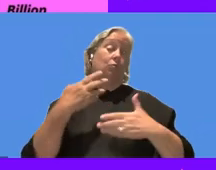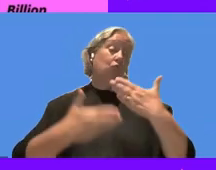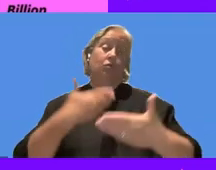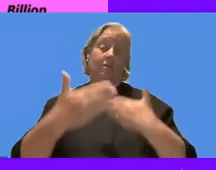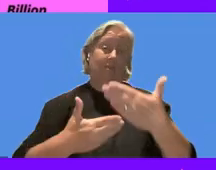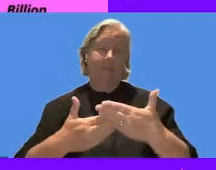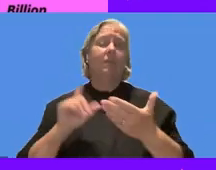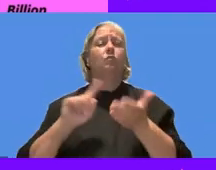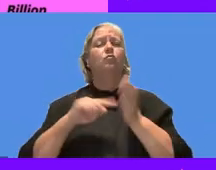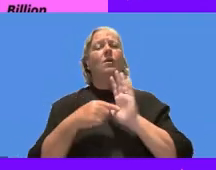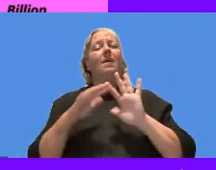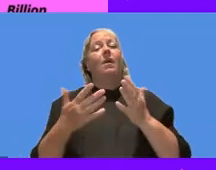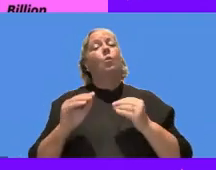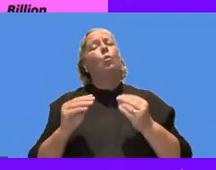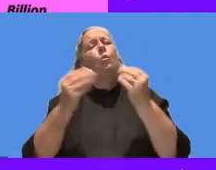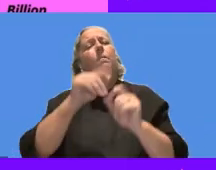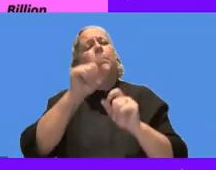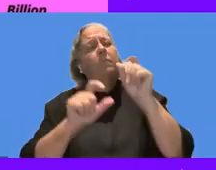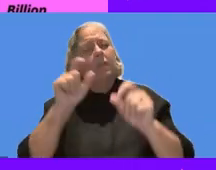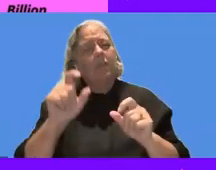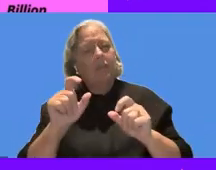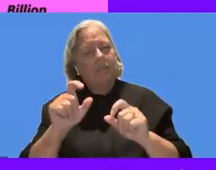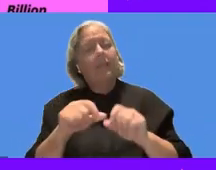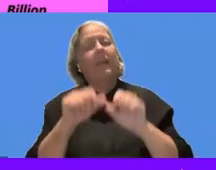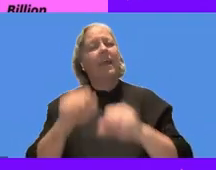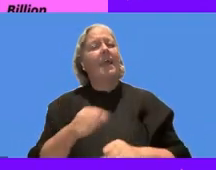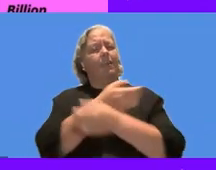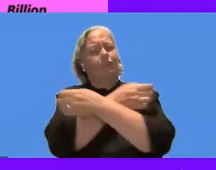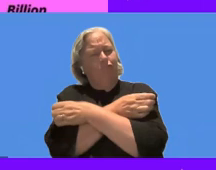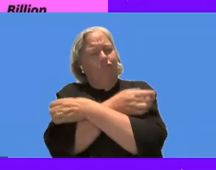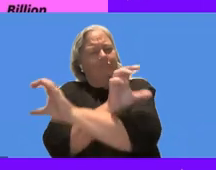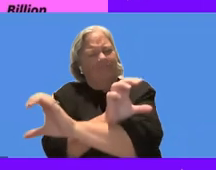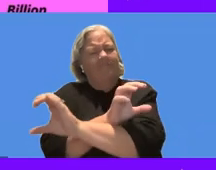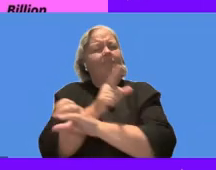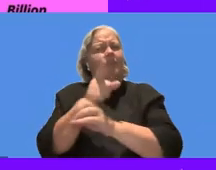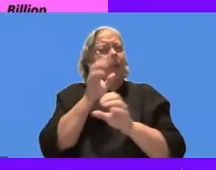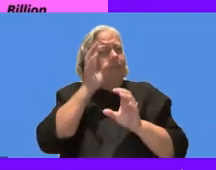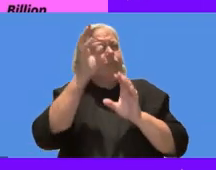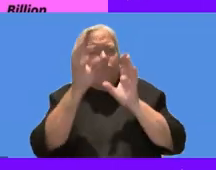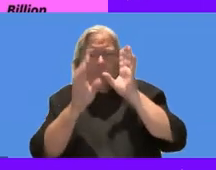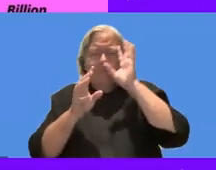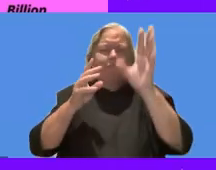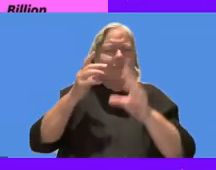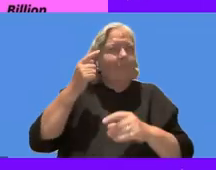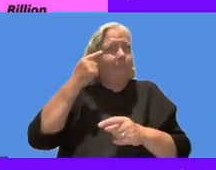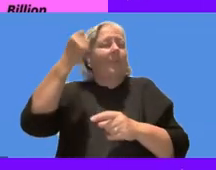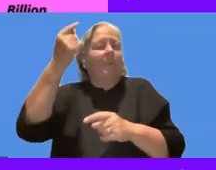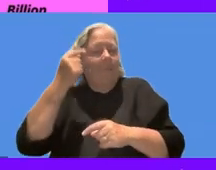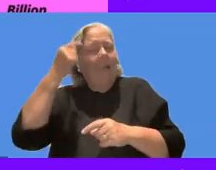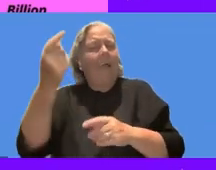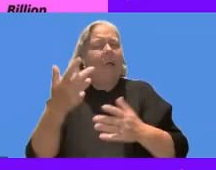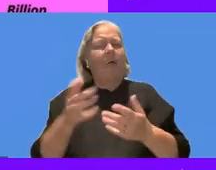really bring that power through our creativity, through our flexibility, and sometimes by just being very,